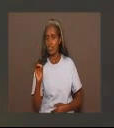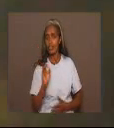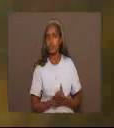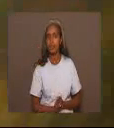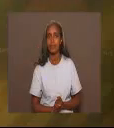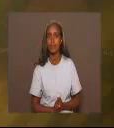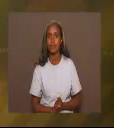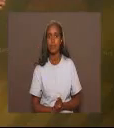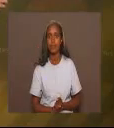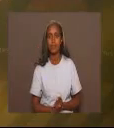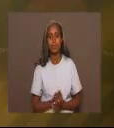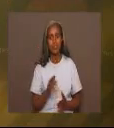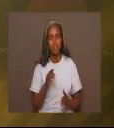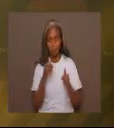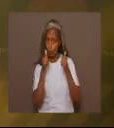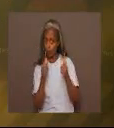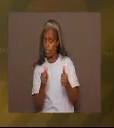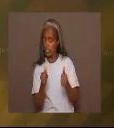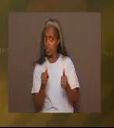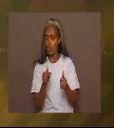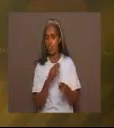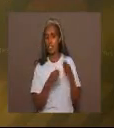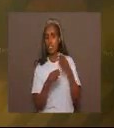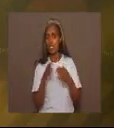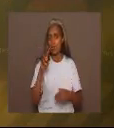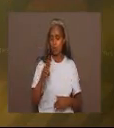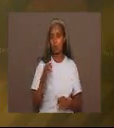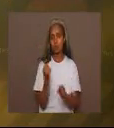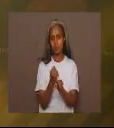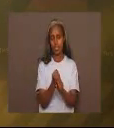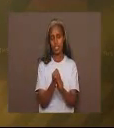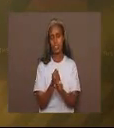180. Wonderful! Step 2 is done.